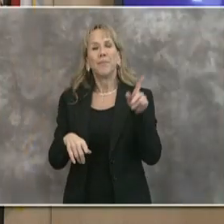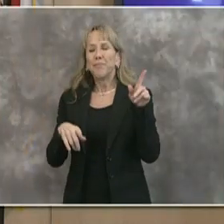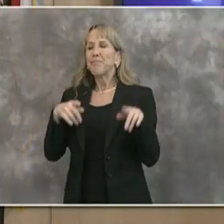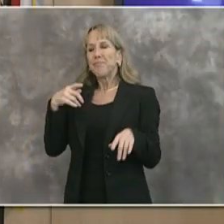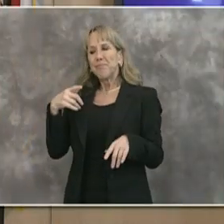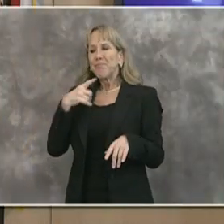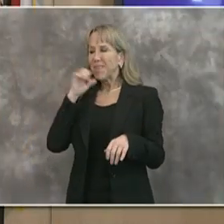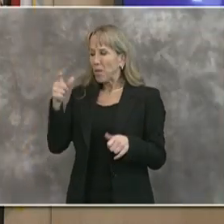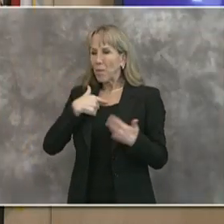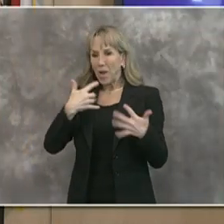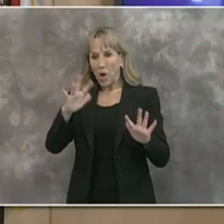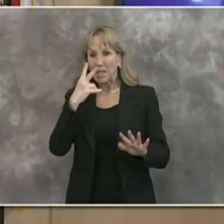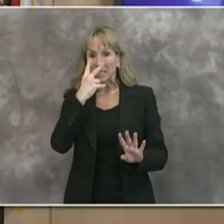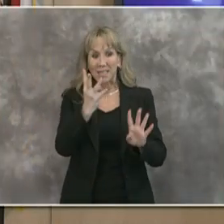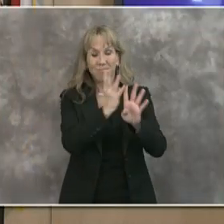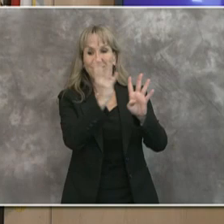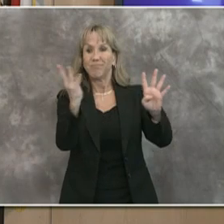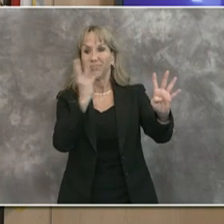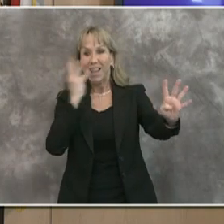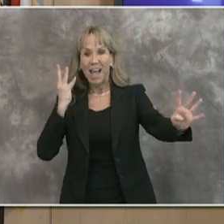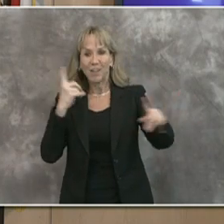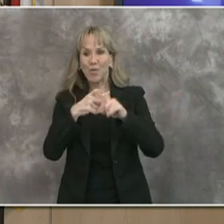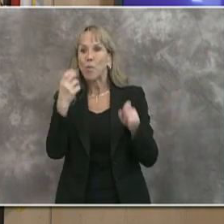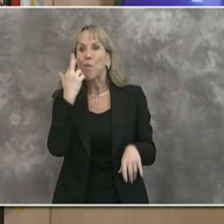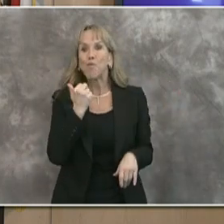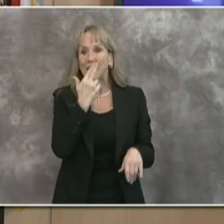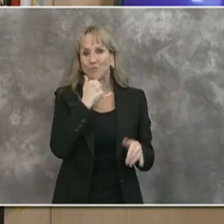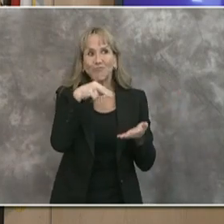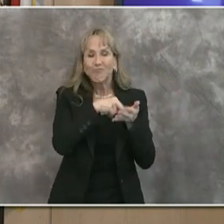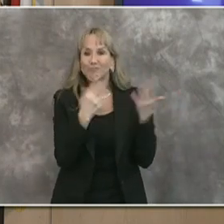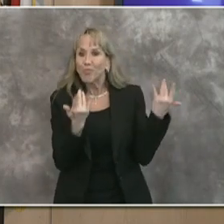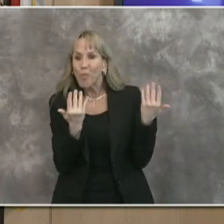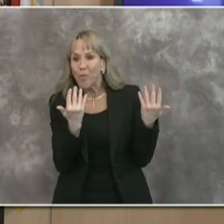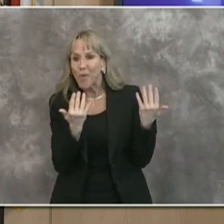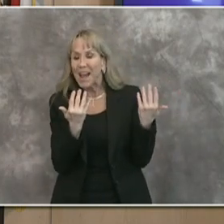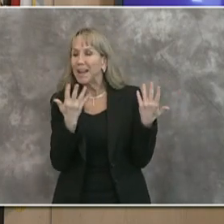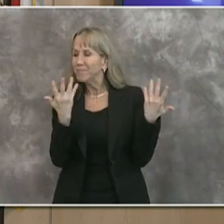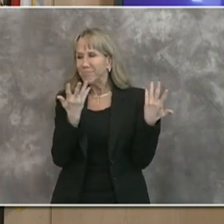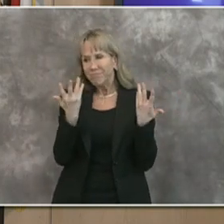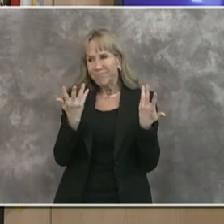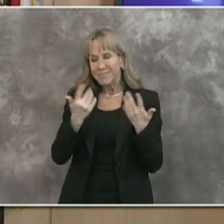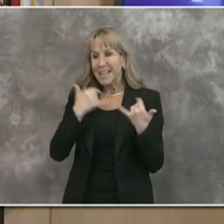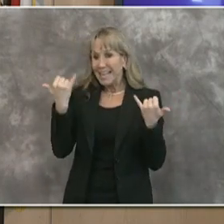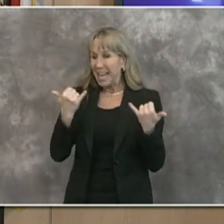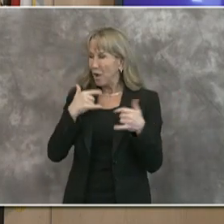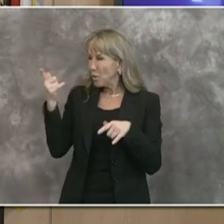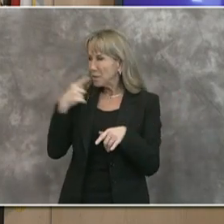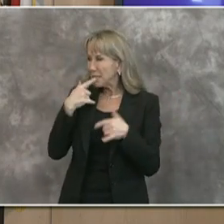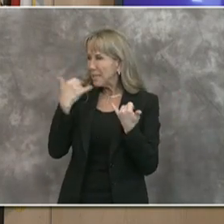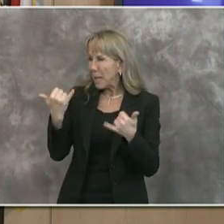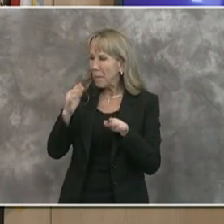already seeing lines outside of restaurants, and as restrictions are set to ease on the kind of businesses that can be open, who's